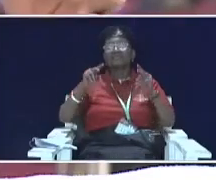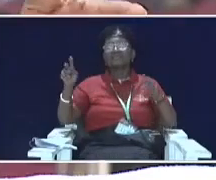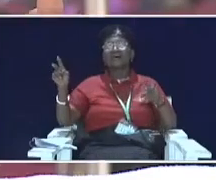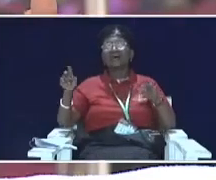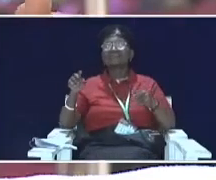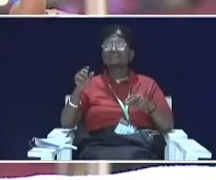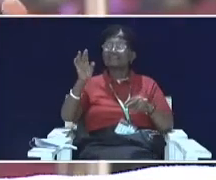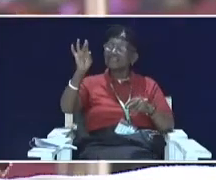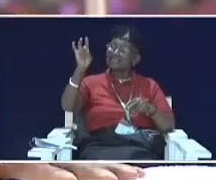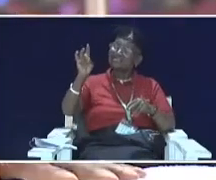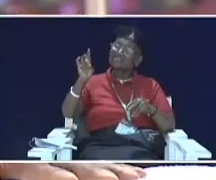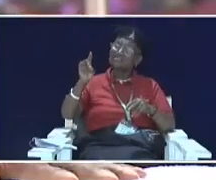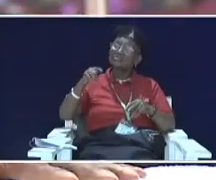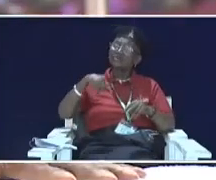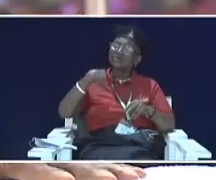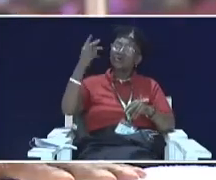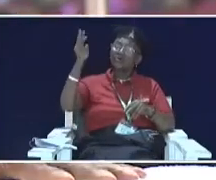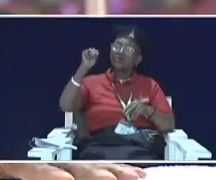"Who shall I say?